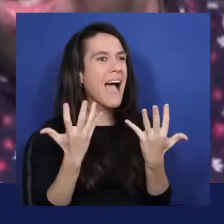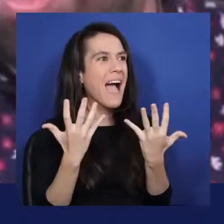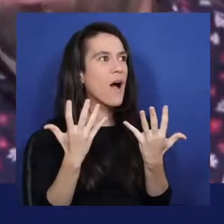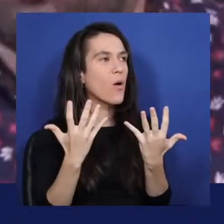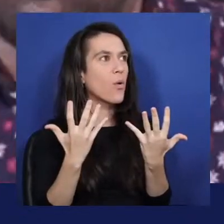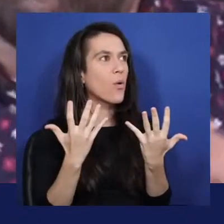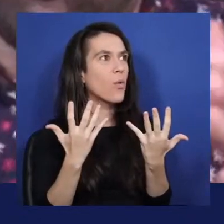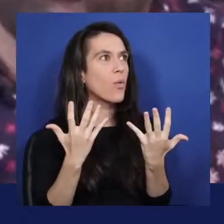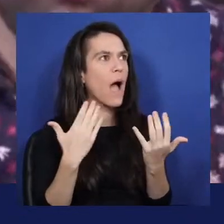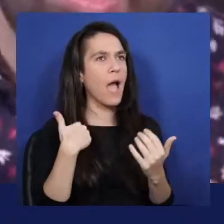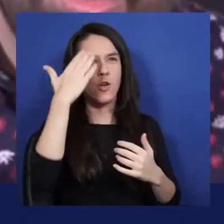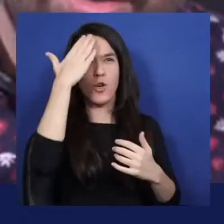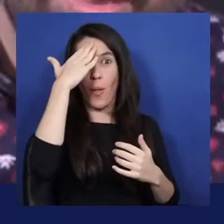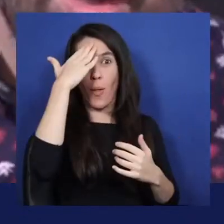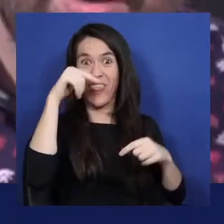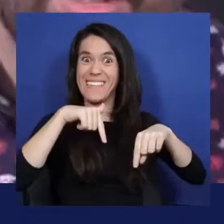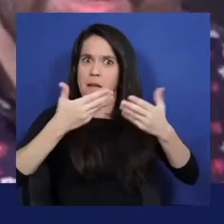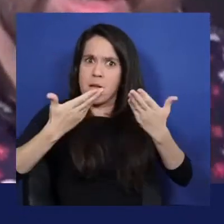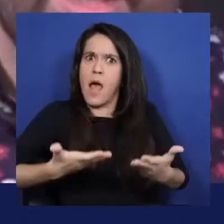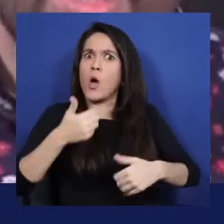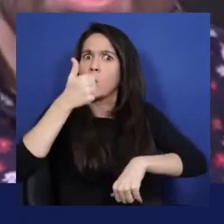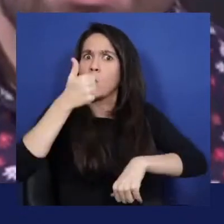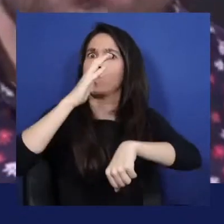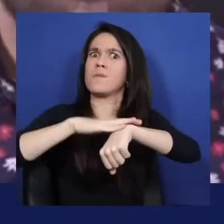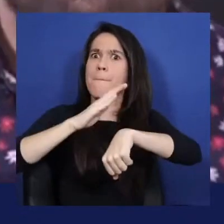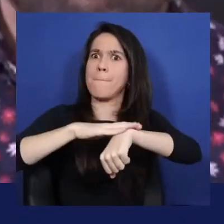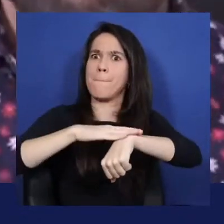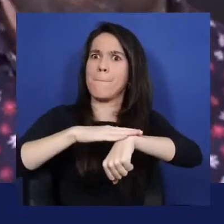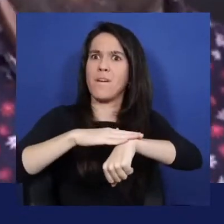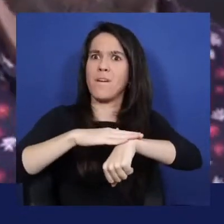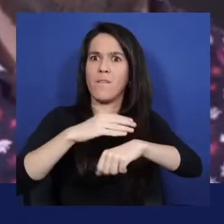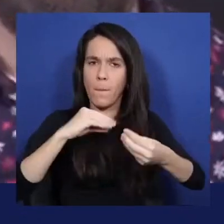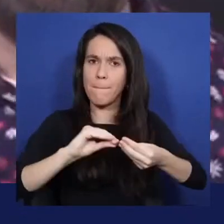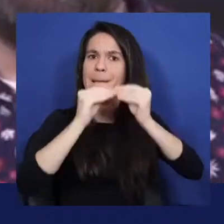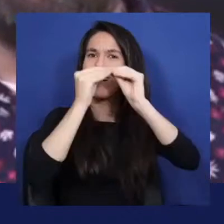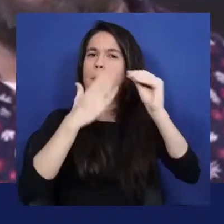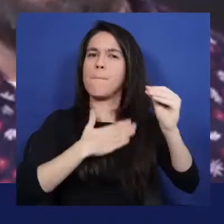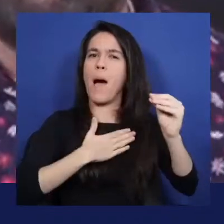own models versus whether I should just use a service?